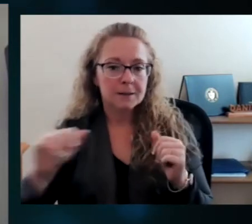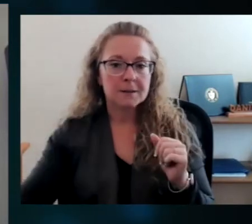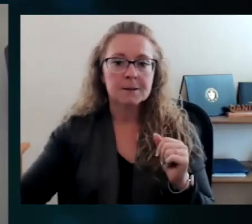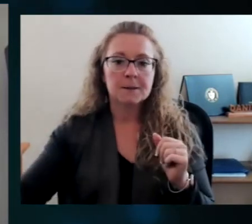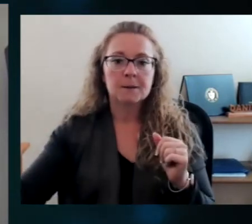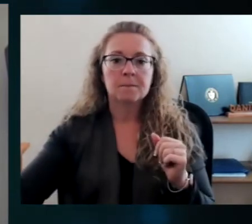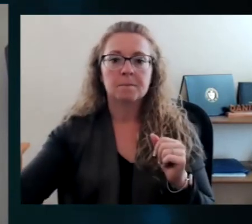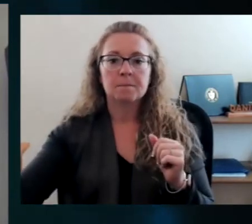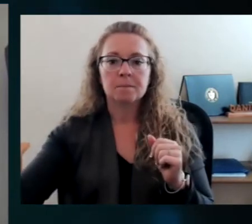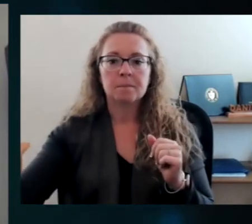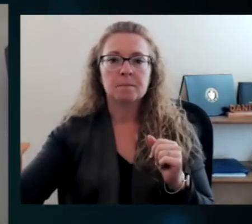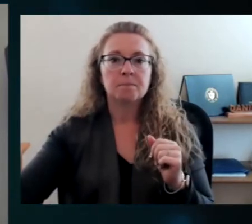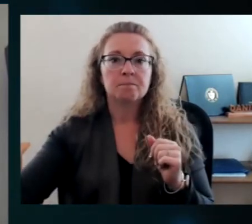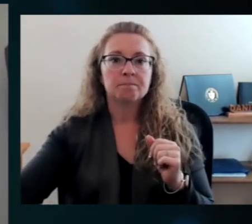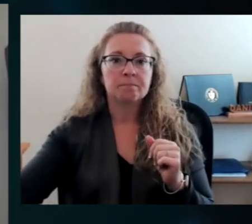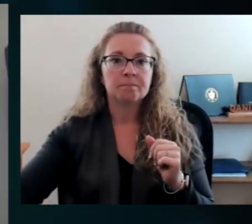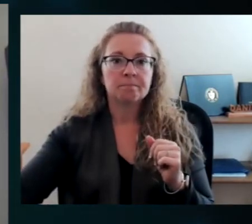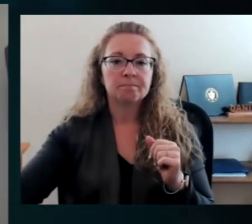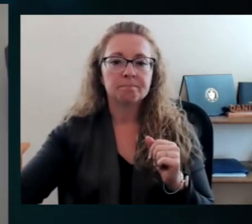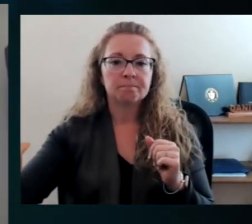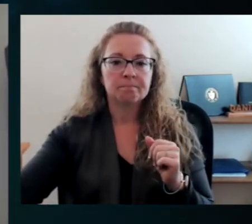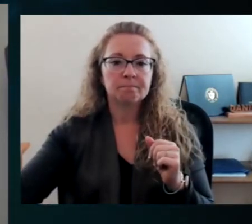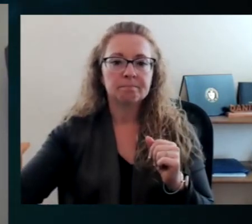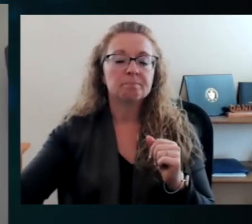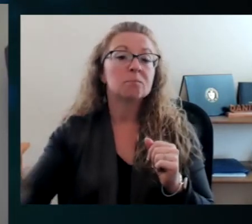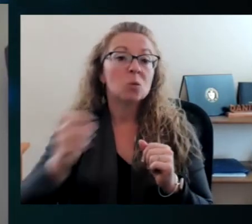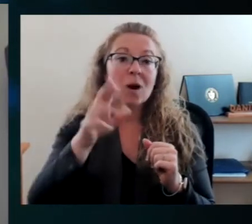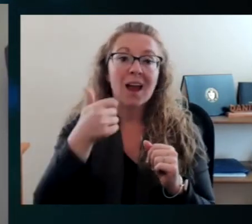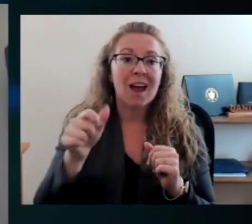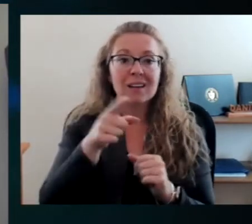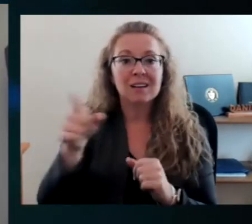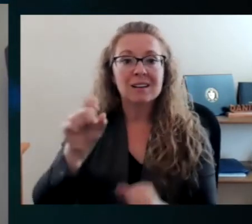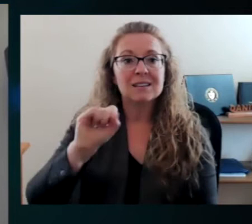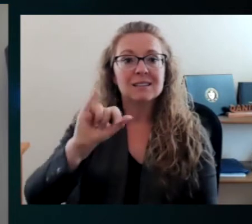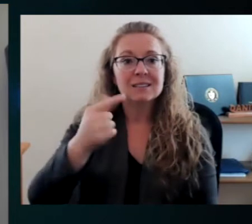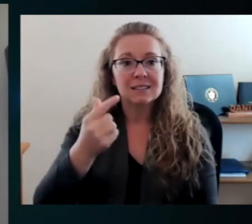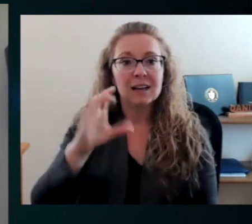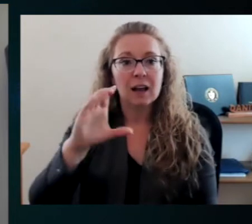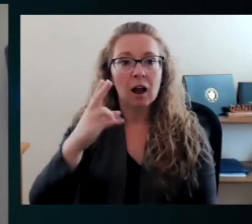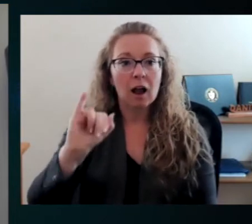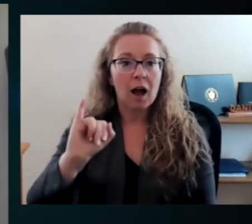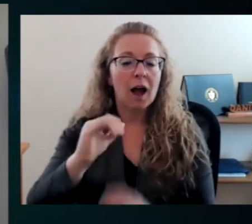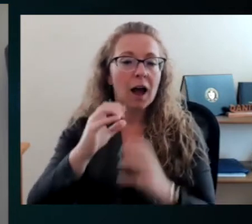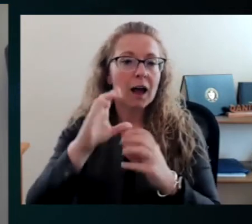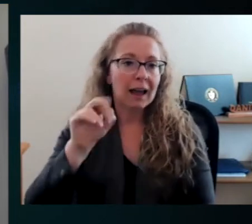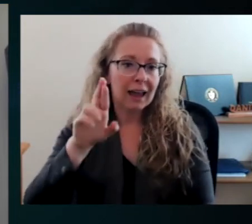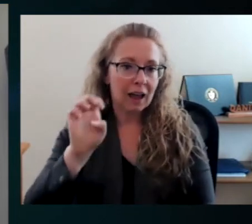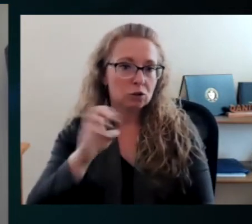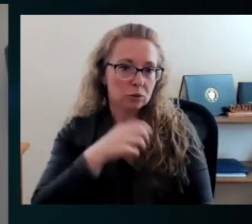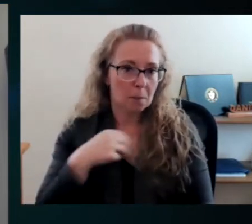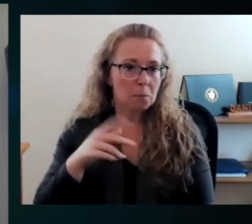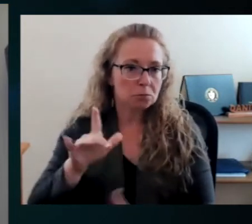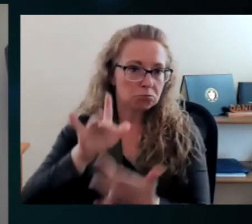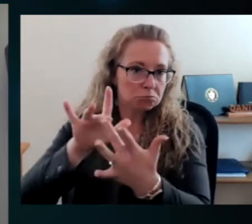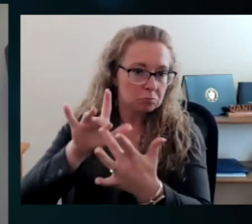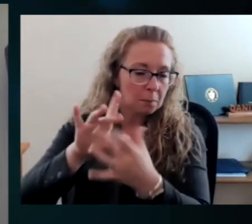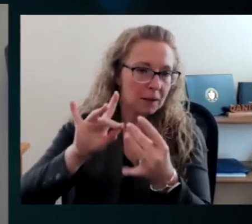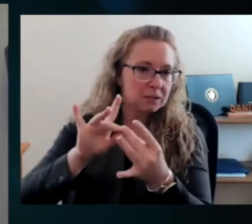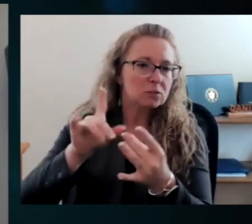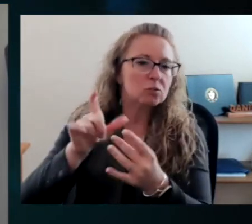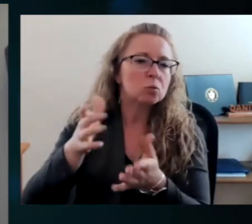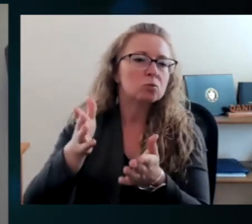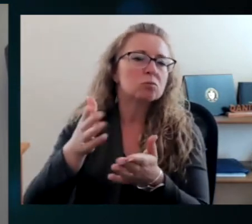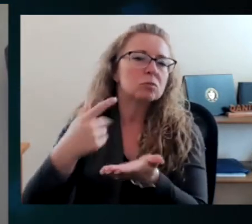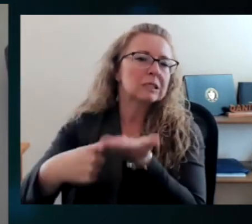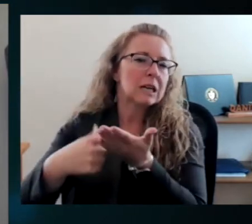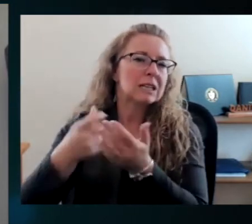any of these SIGCHI Cares members that are here. We have a Slido, which is going to be linked in the chat right about